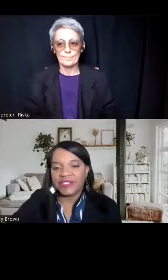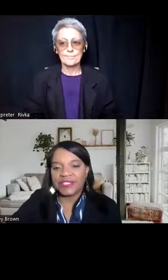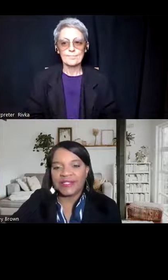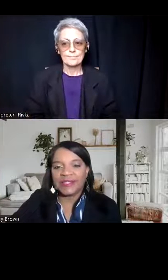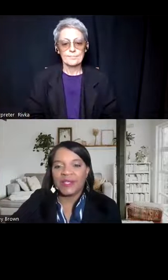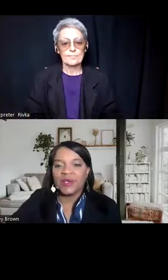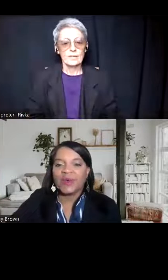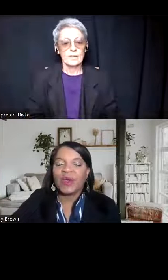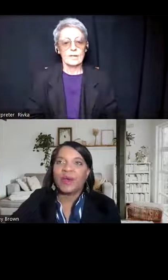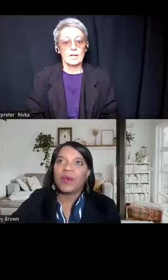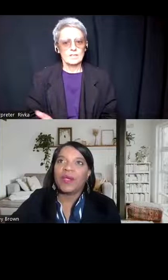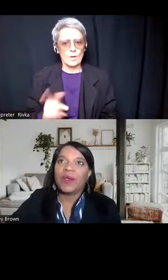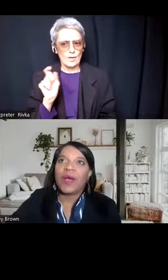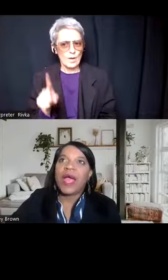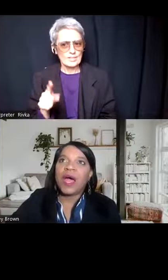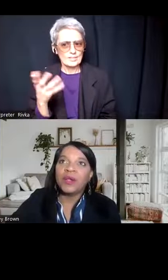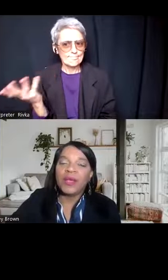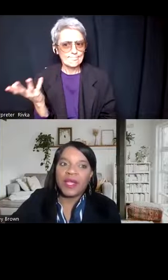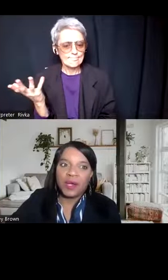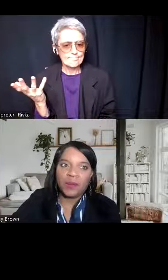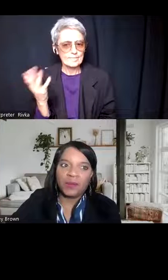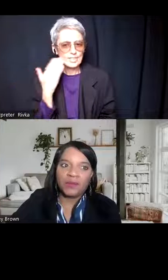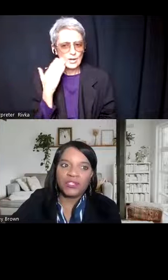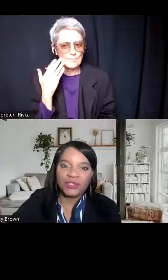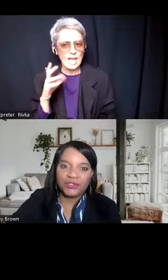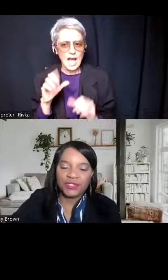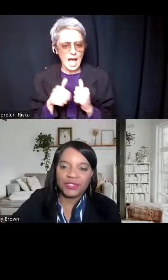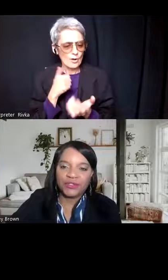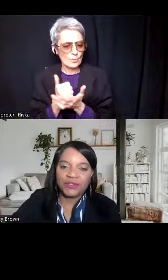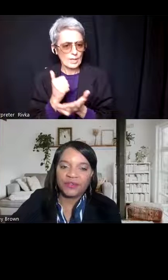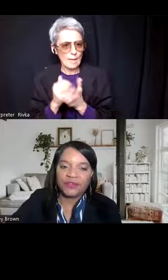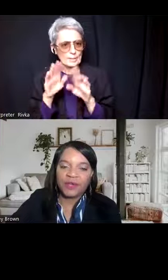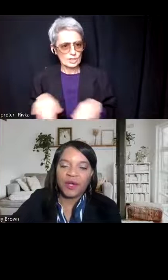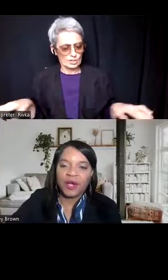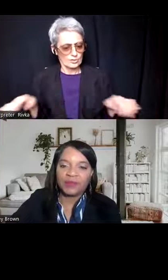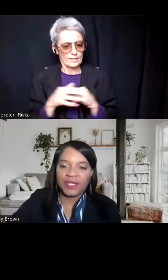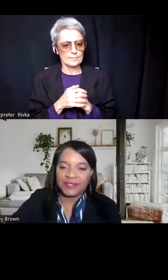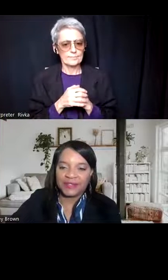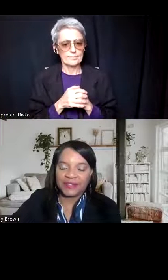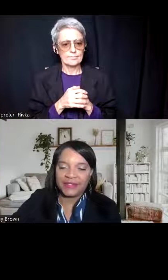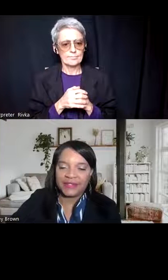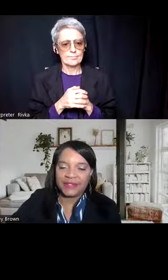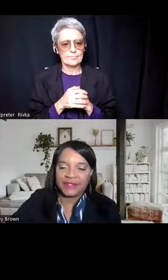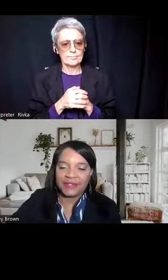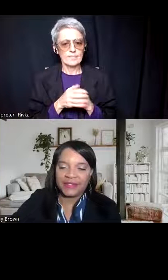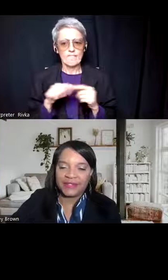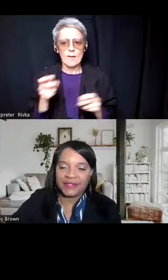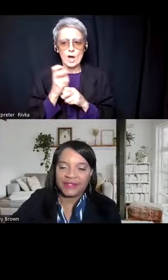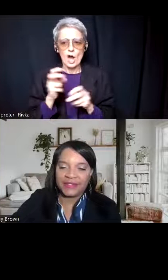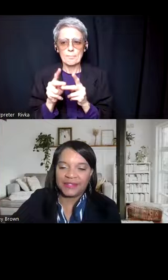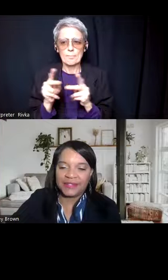the question is, how do we help children from hard places